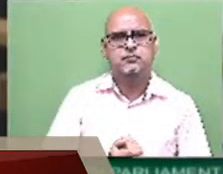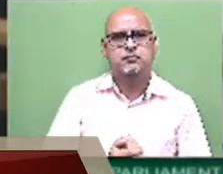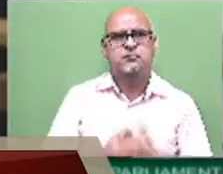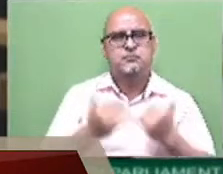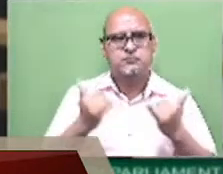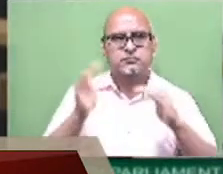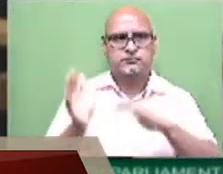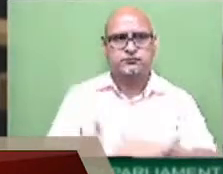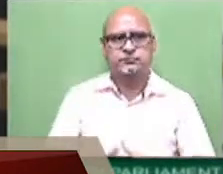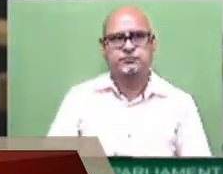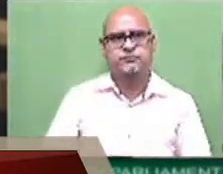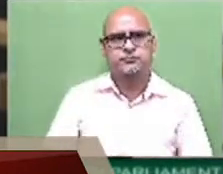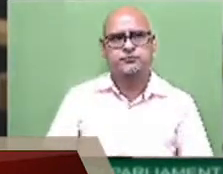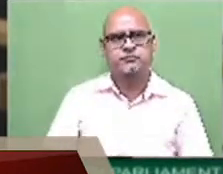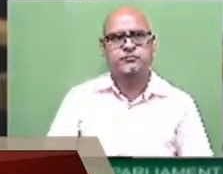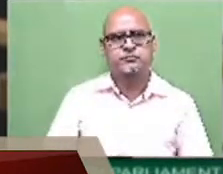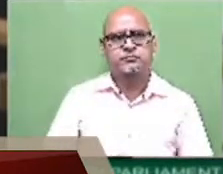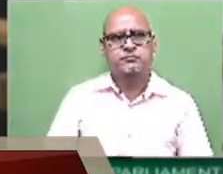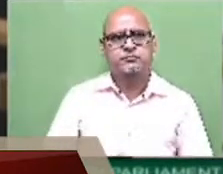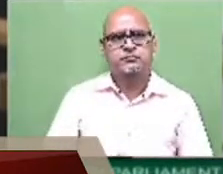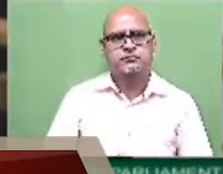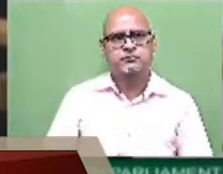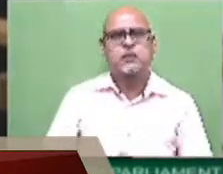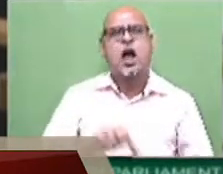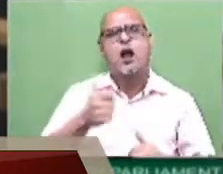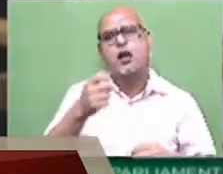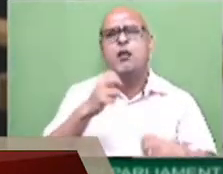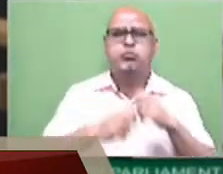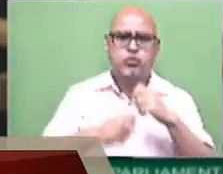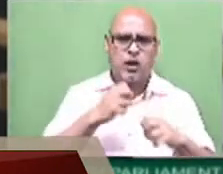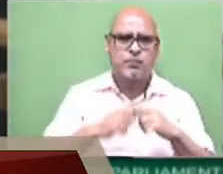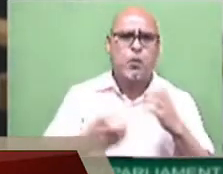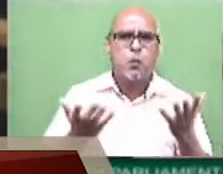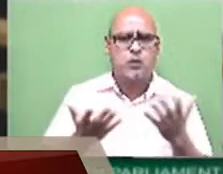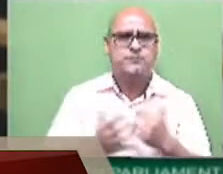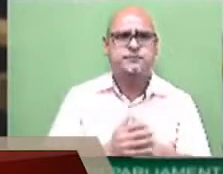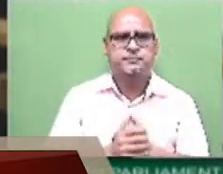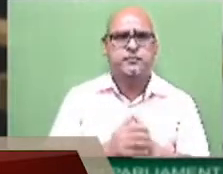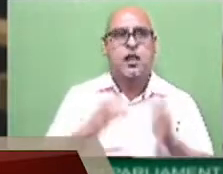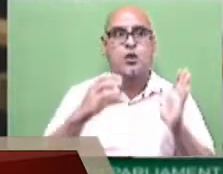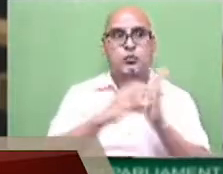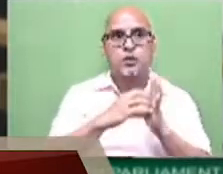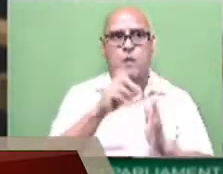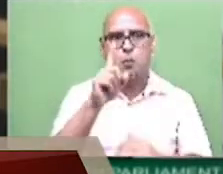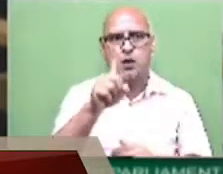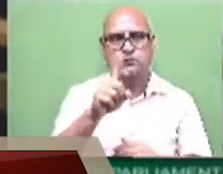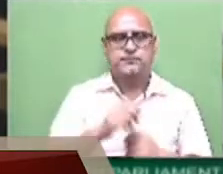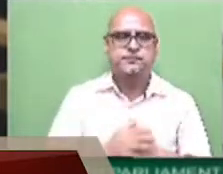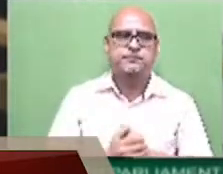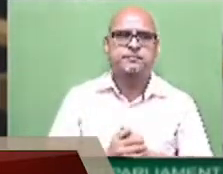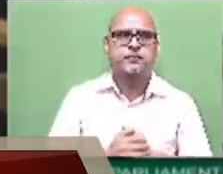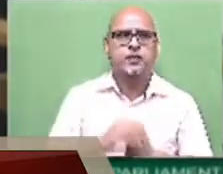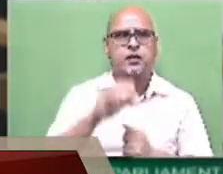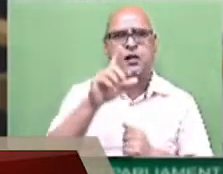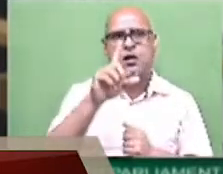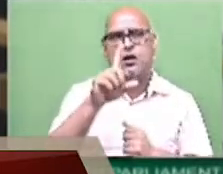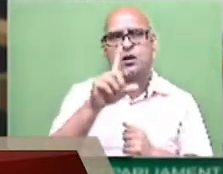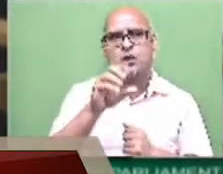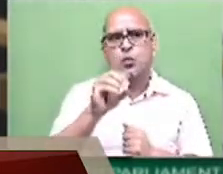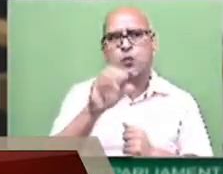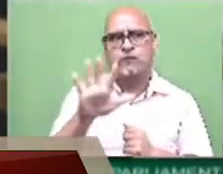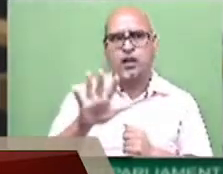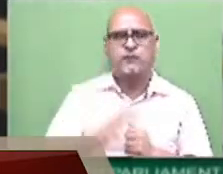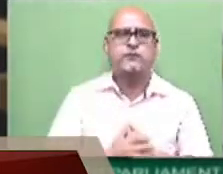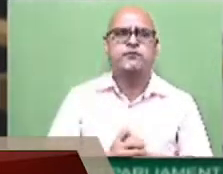another issue that deals with Clause 105H, Madam President, of the bill. Now, this clause is